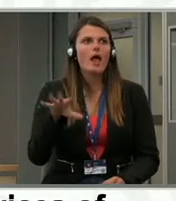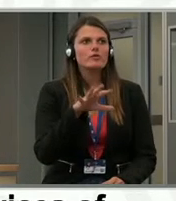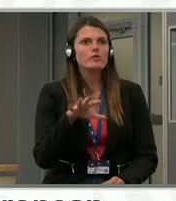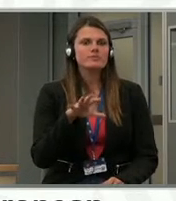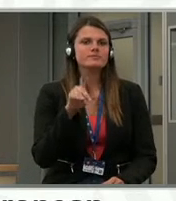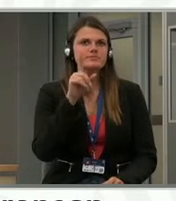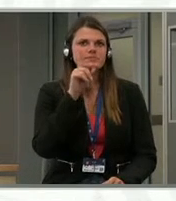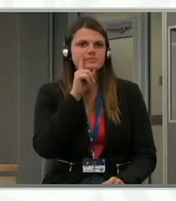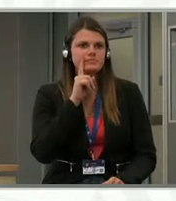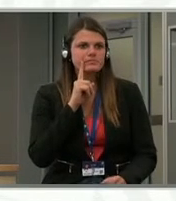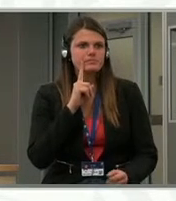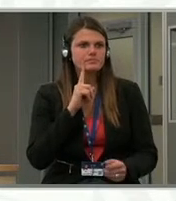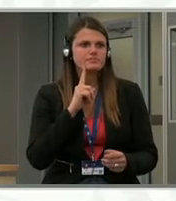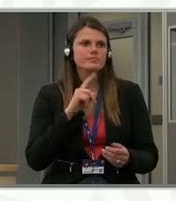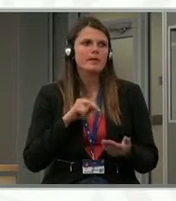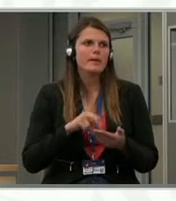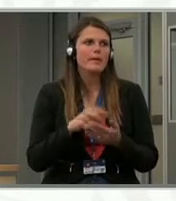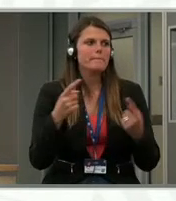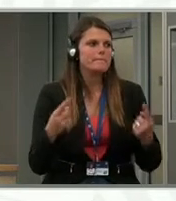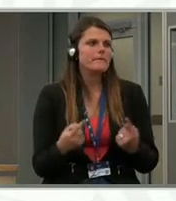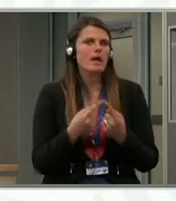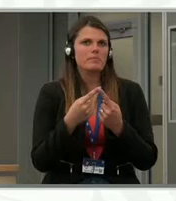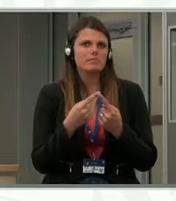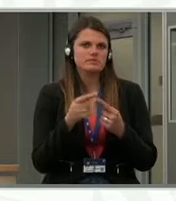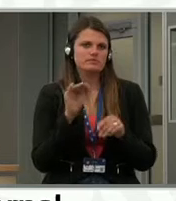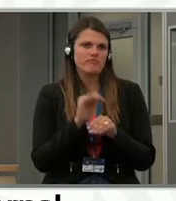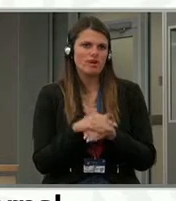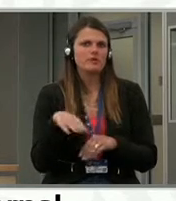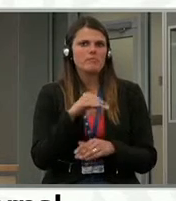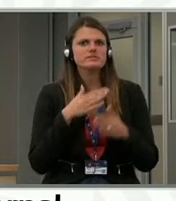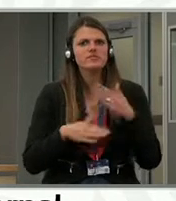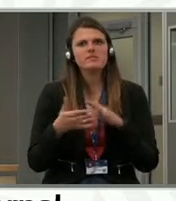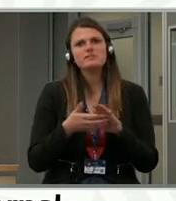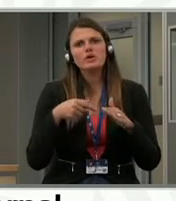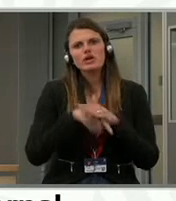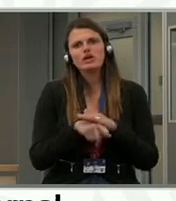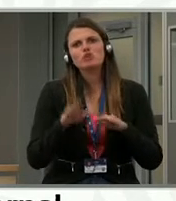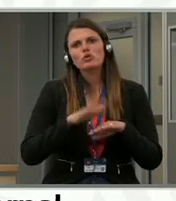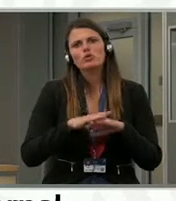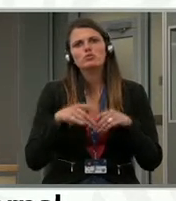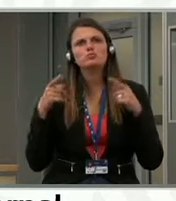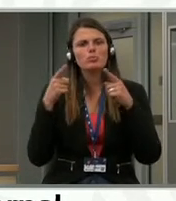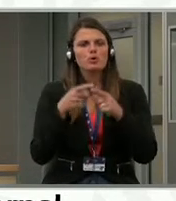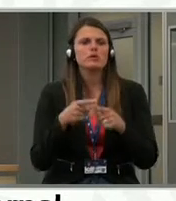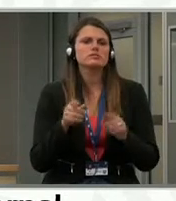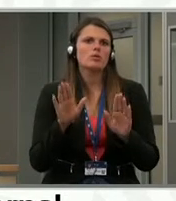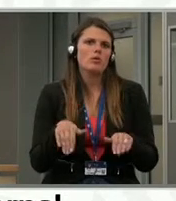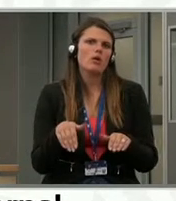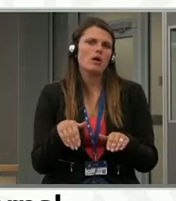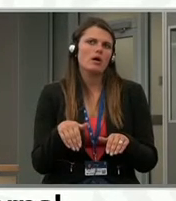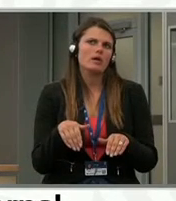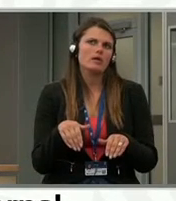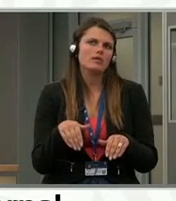The intention would be to use the internal market potential to improve the availability